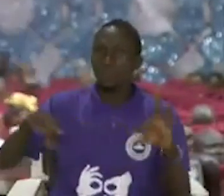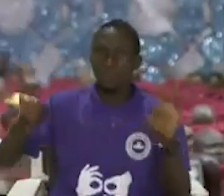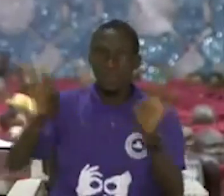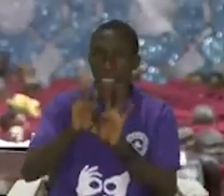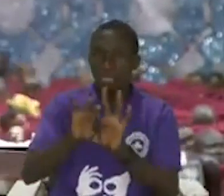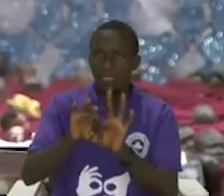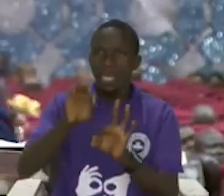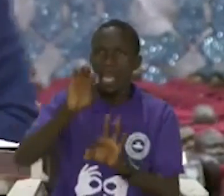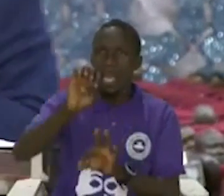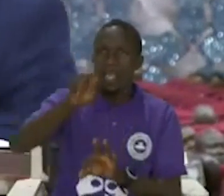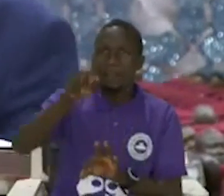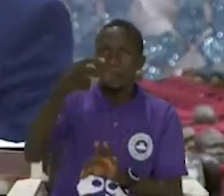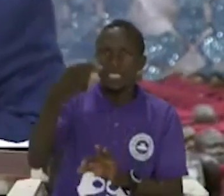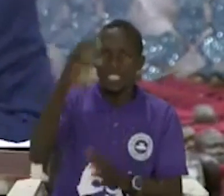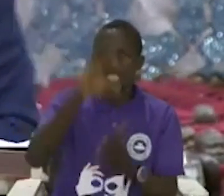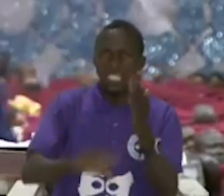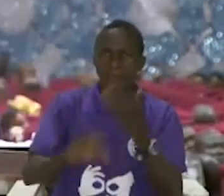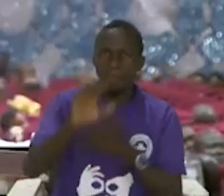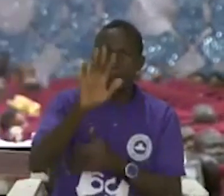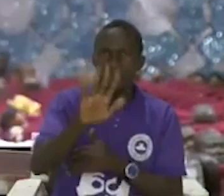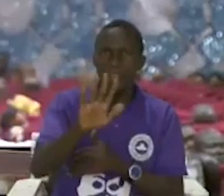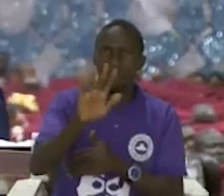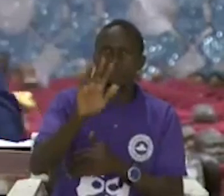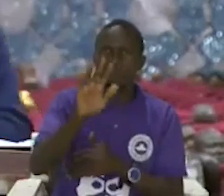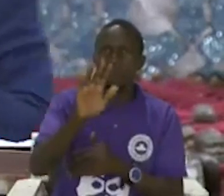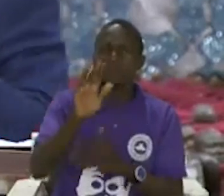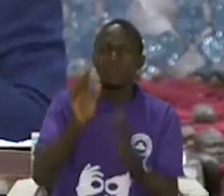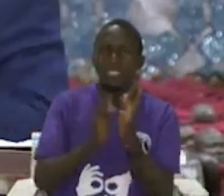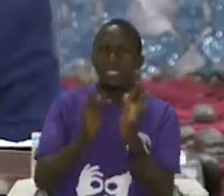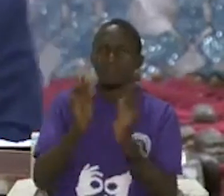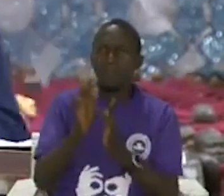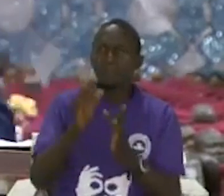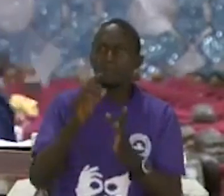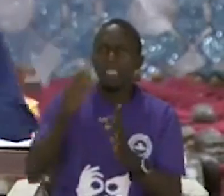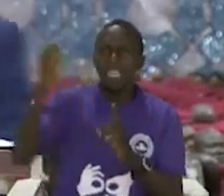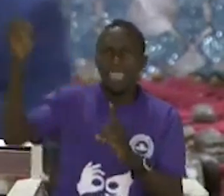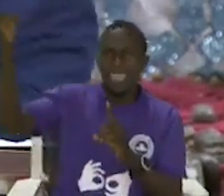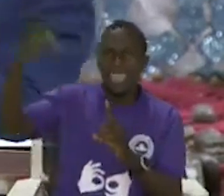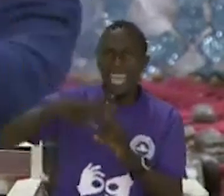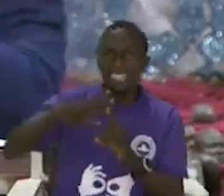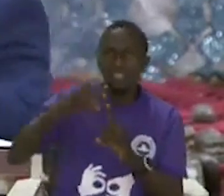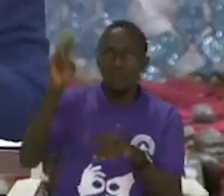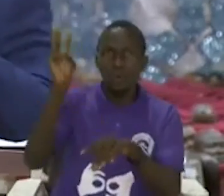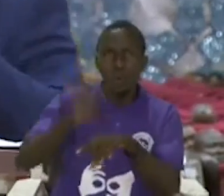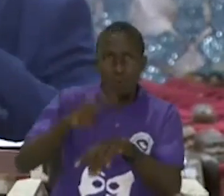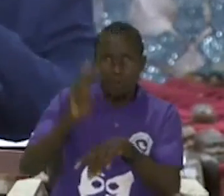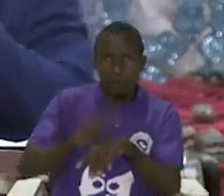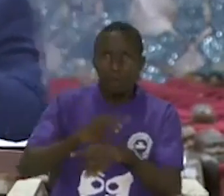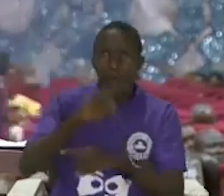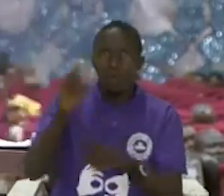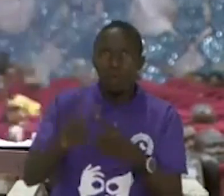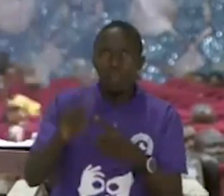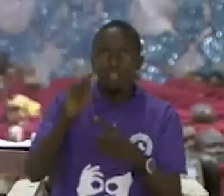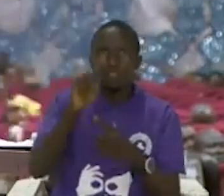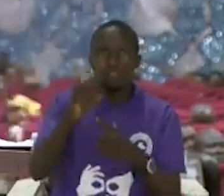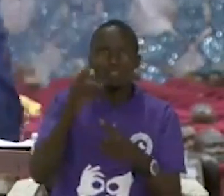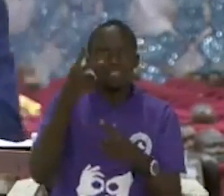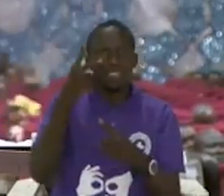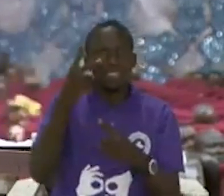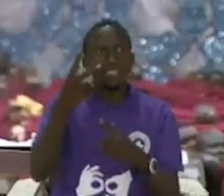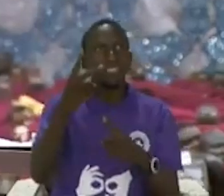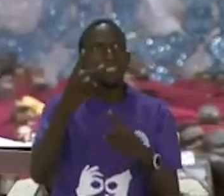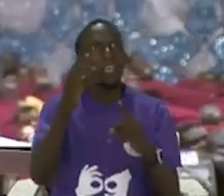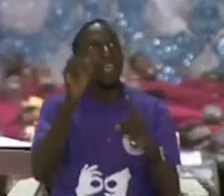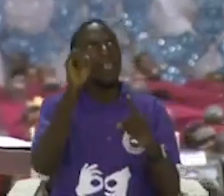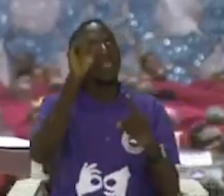9. Ephesians 5 8 to 9. Light enlightens. Light sends warning. When you get to a traffic place, it can tell you to stop. It